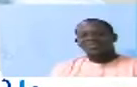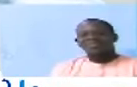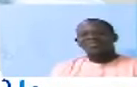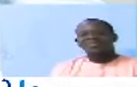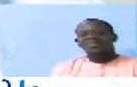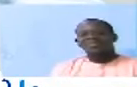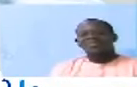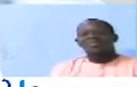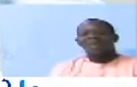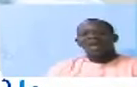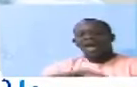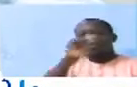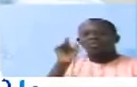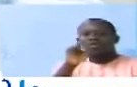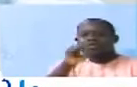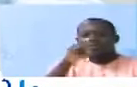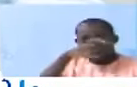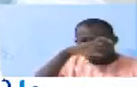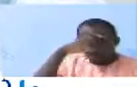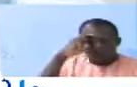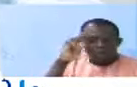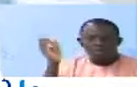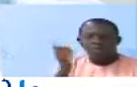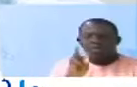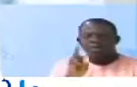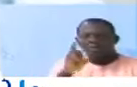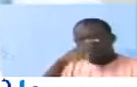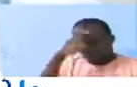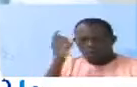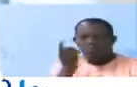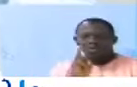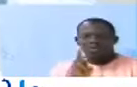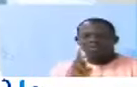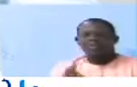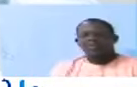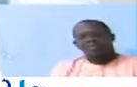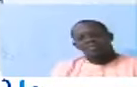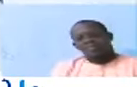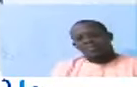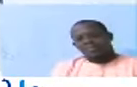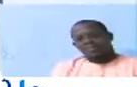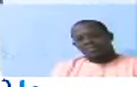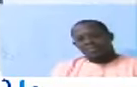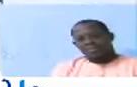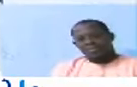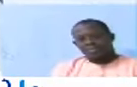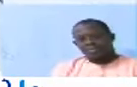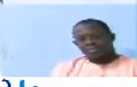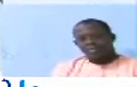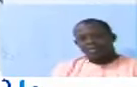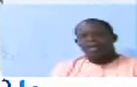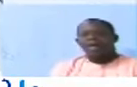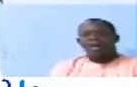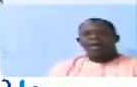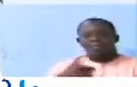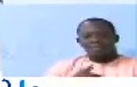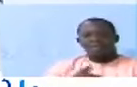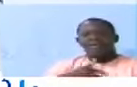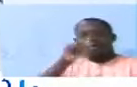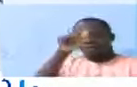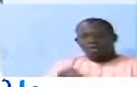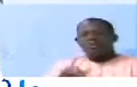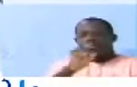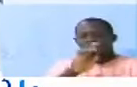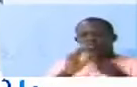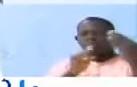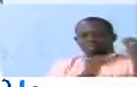What do you do for a living? Kamu nak ke balu orang? Ikan balu mana lah? Dua kuara. Nampalu musen oleh tiangin piam malando. I am a